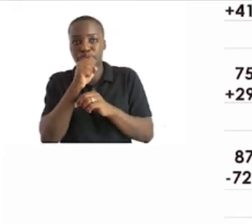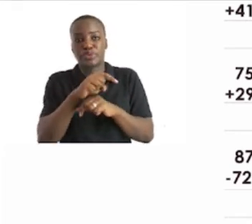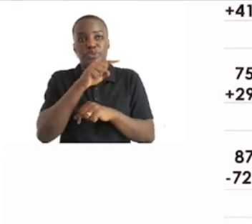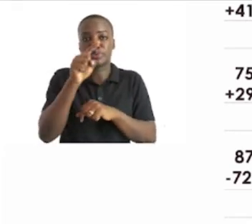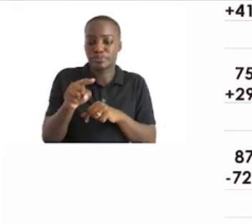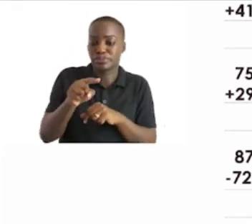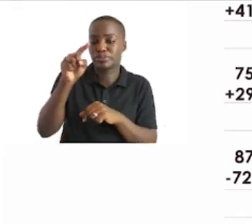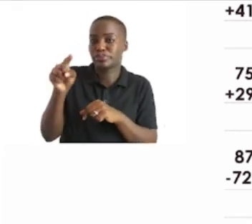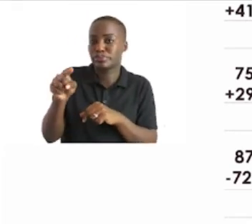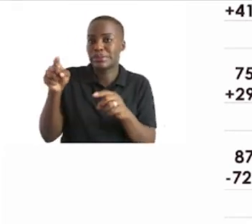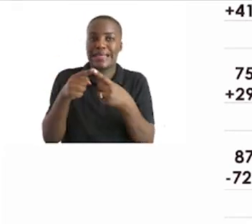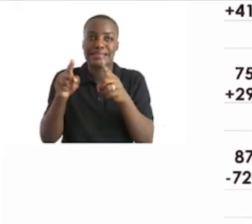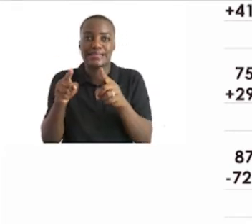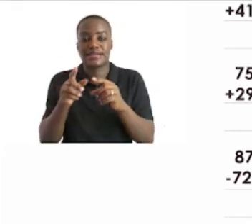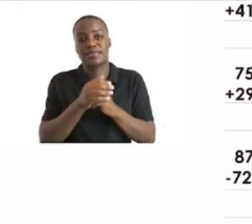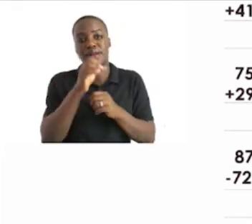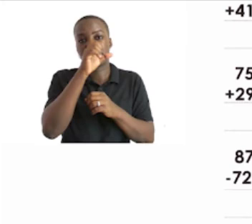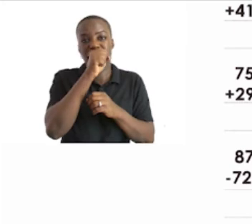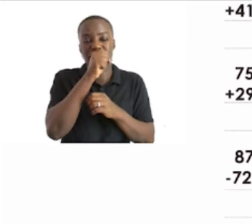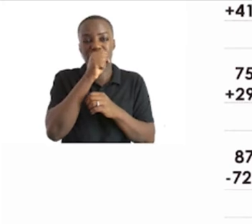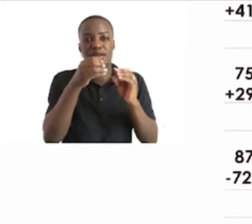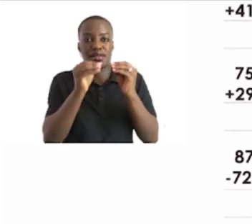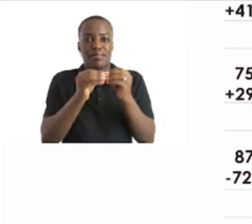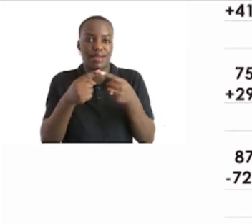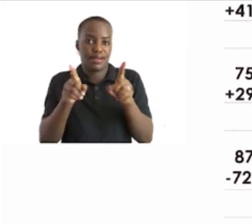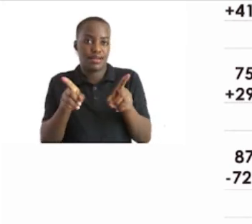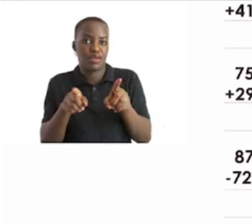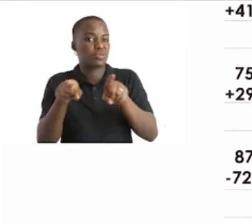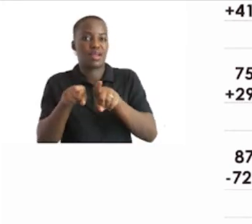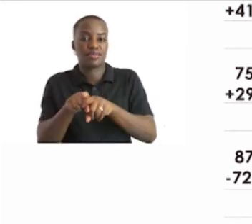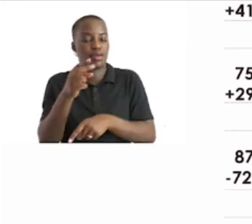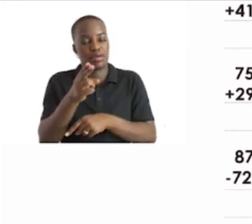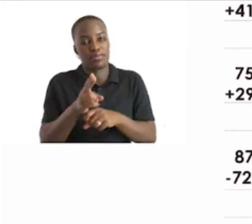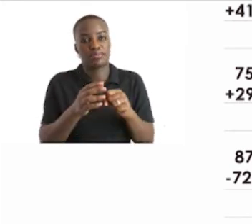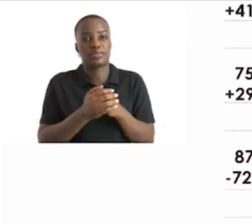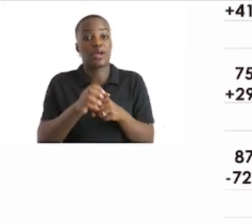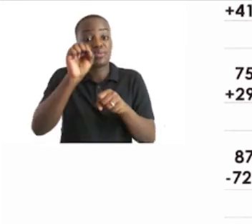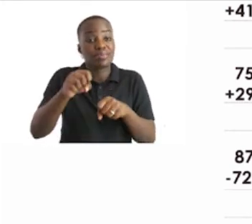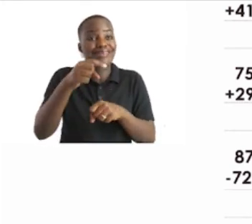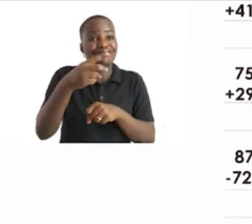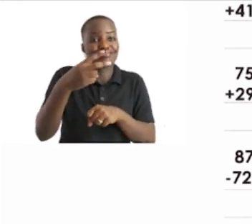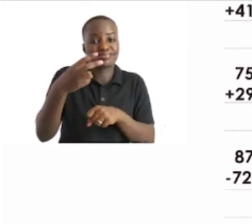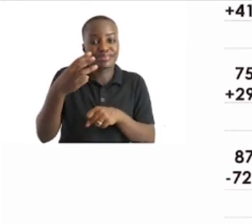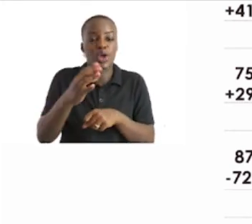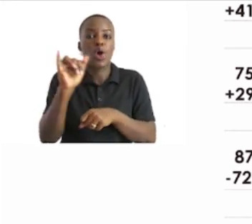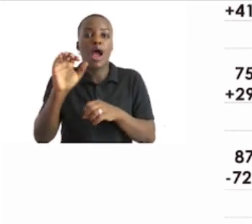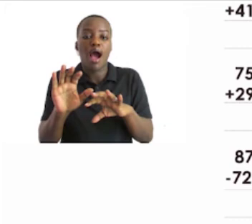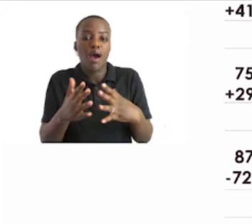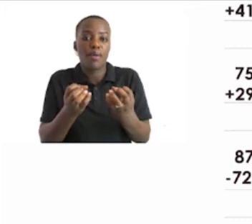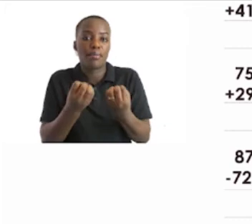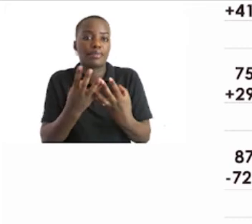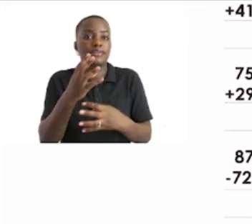follow. If we're going to do number 1 together, let us do it together. You have to count and find out how many